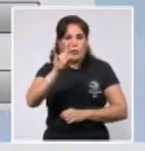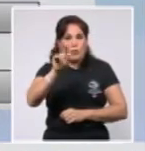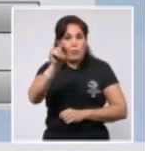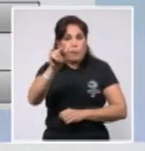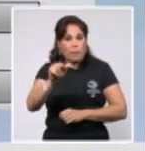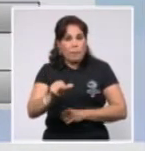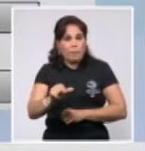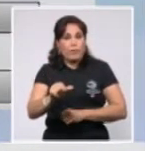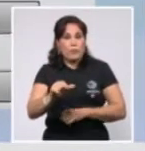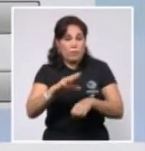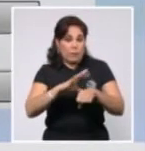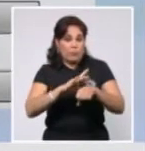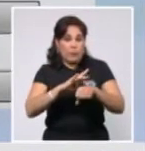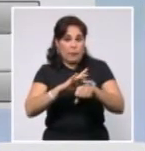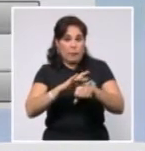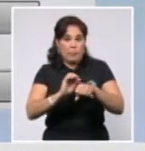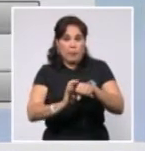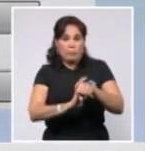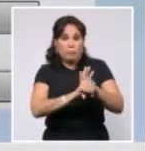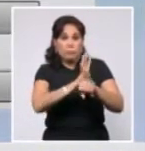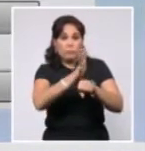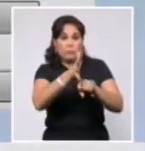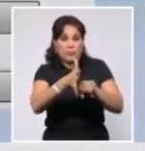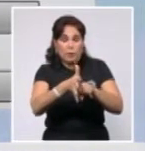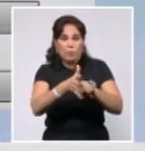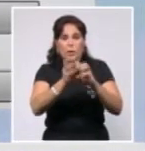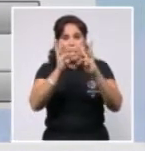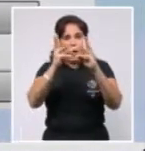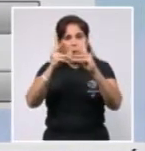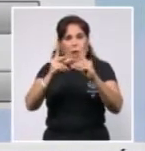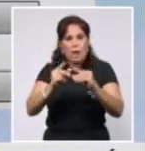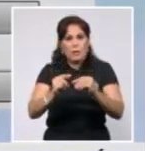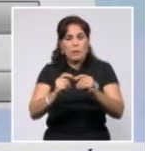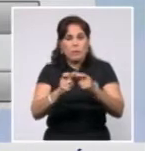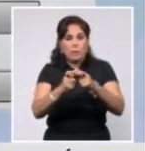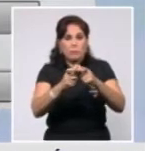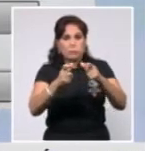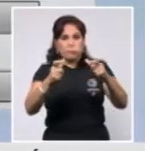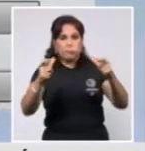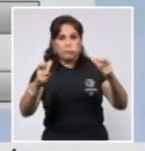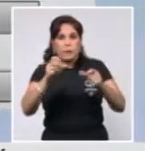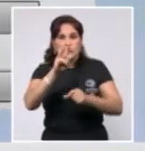285,589 people were diagnosed with the virus, for a total of